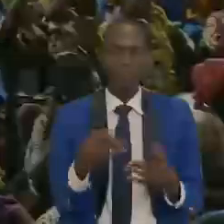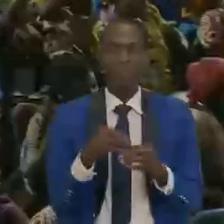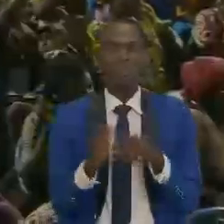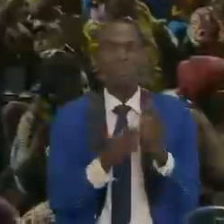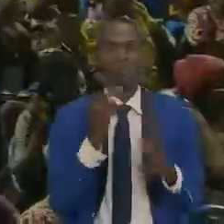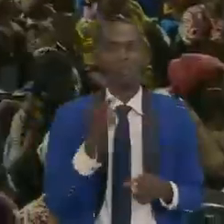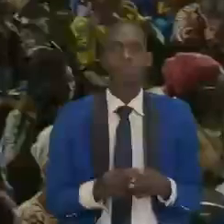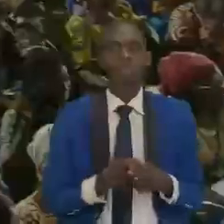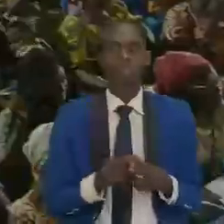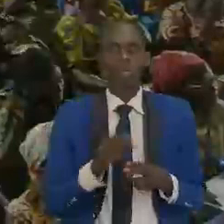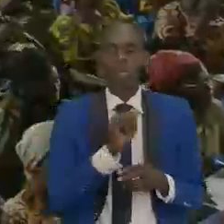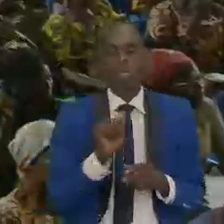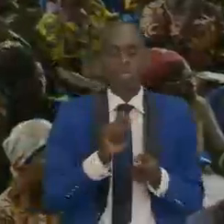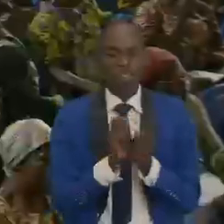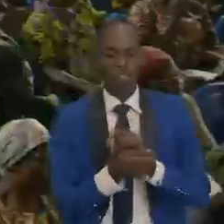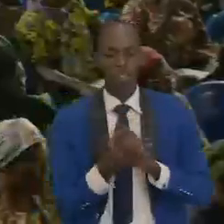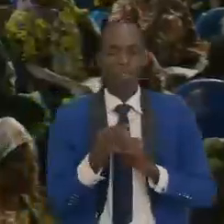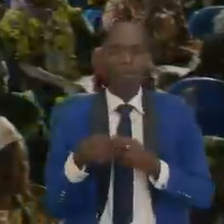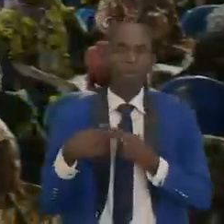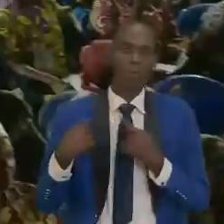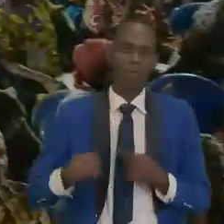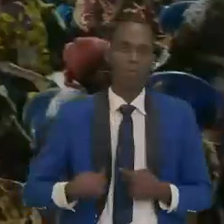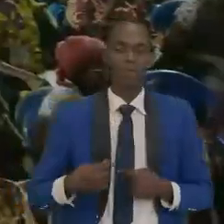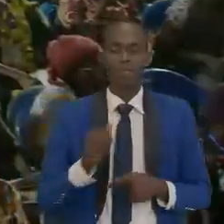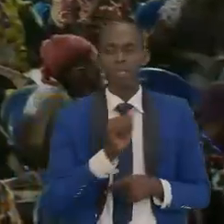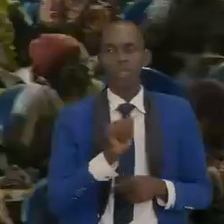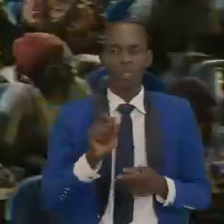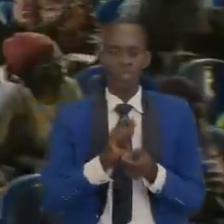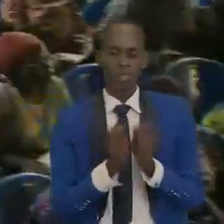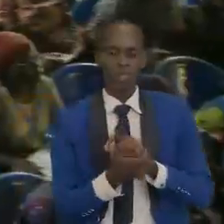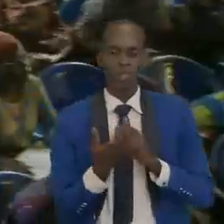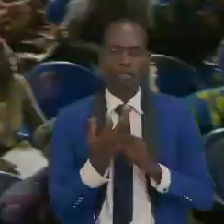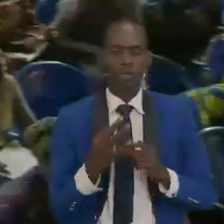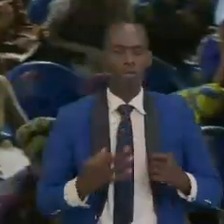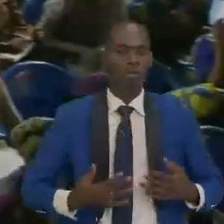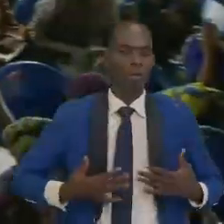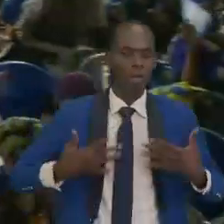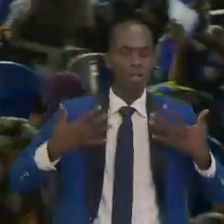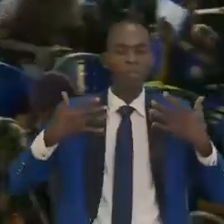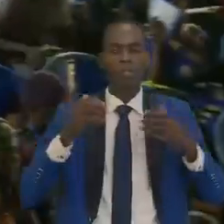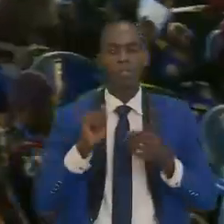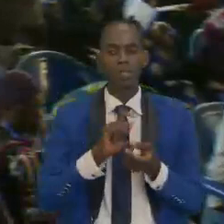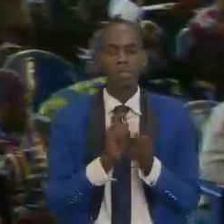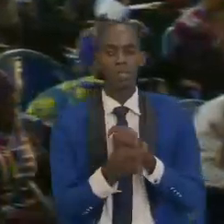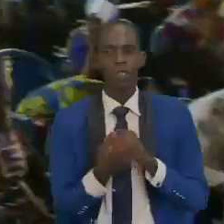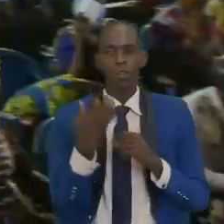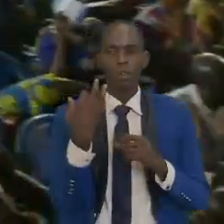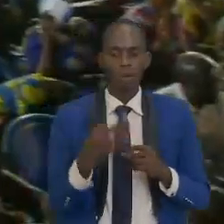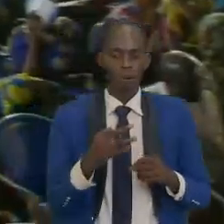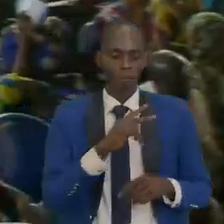come. A change of heart. A change of life. A change of